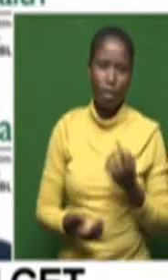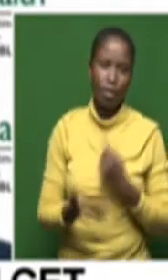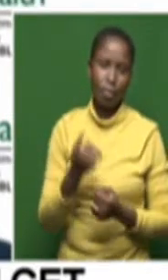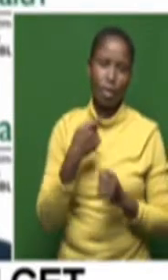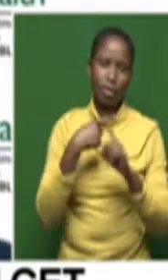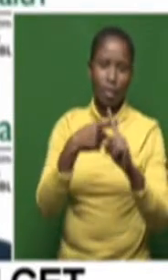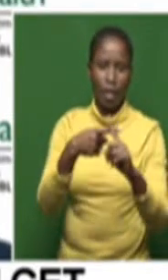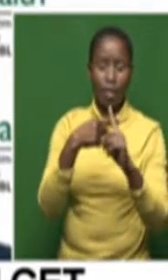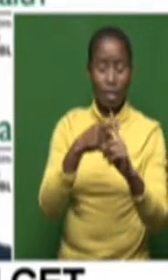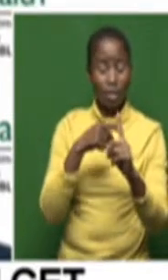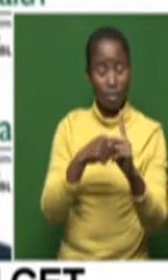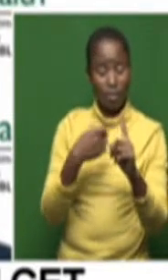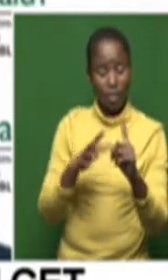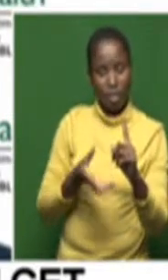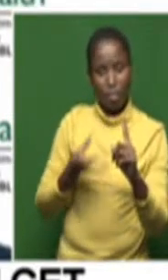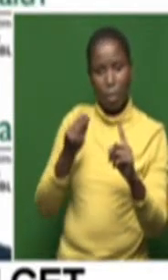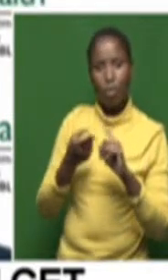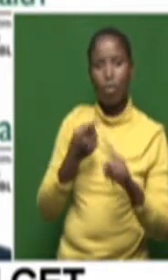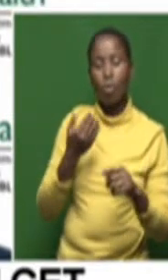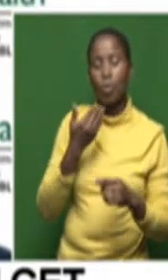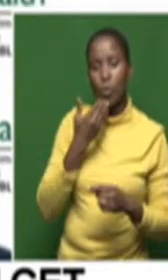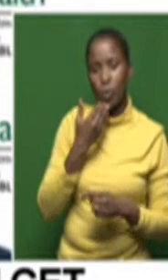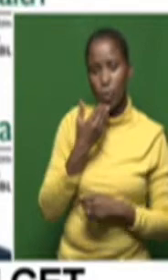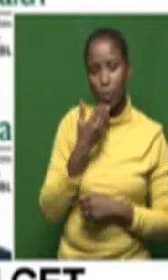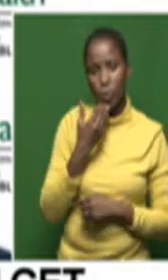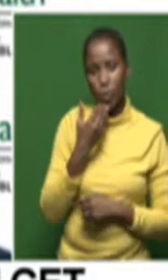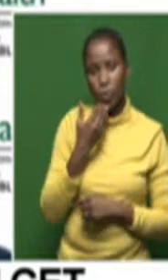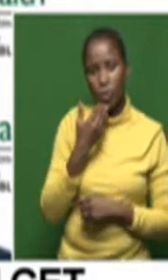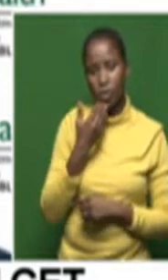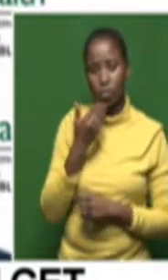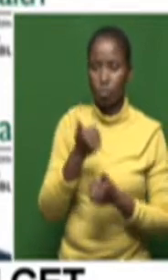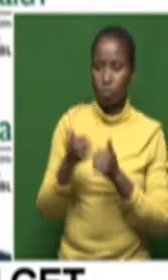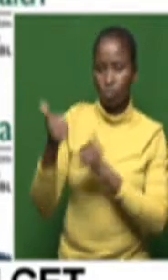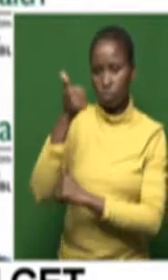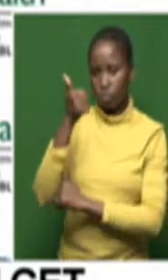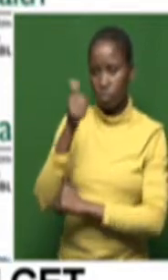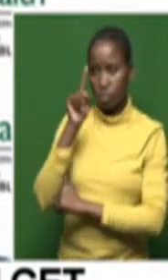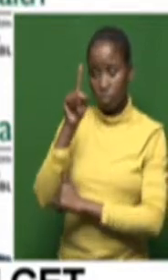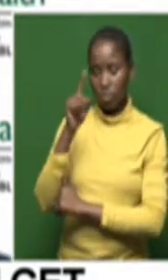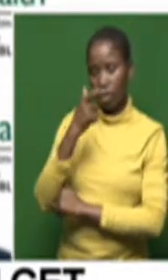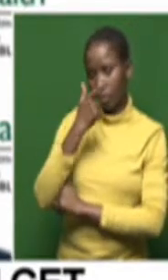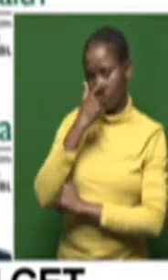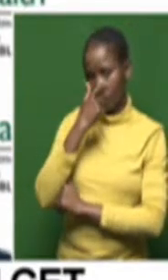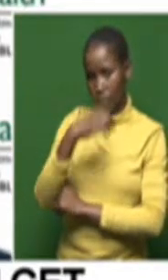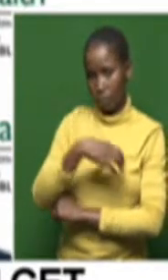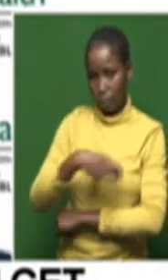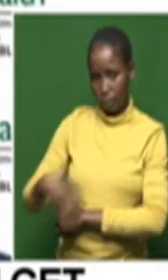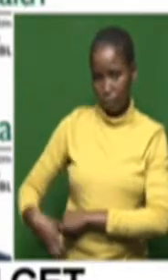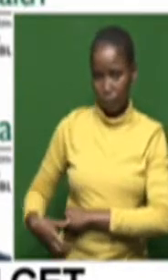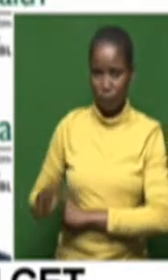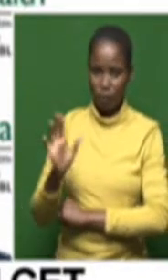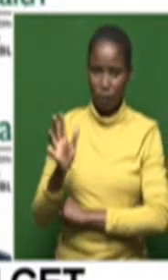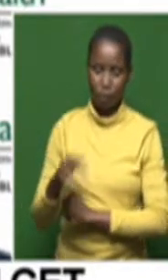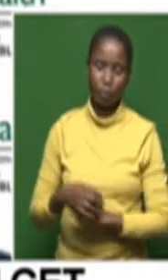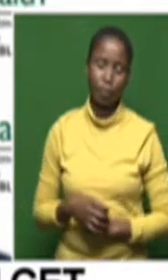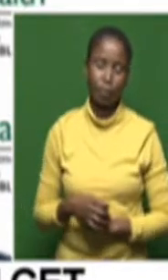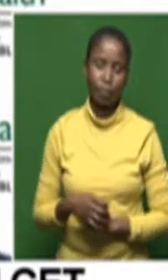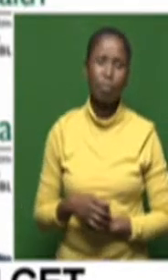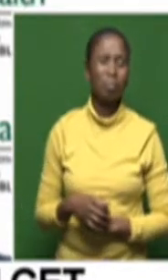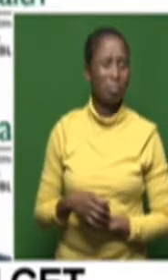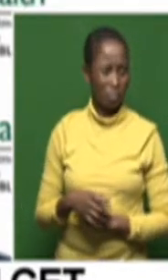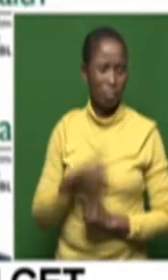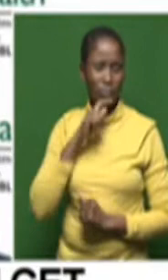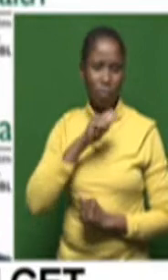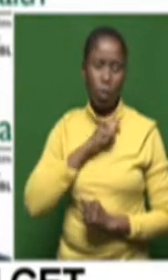has been set for us by our Excellency President Ramaphosa. We are happy that many people